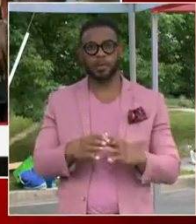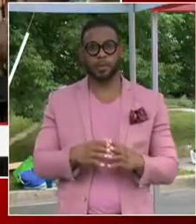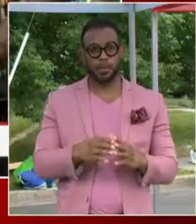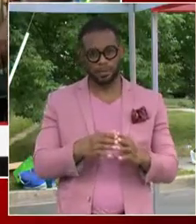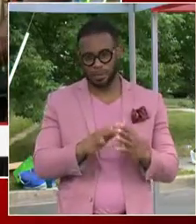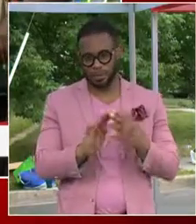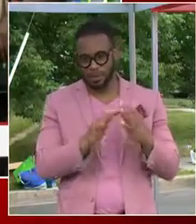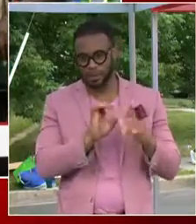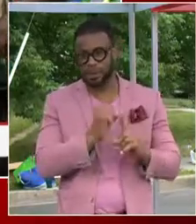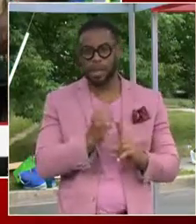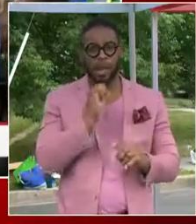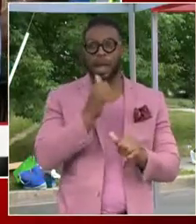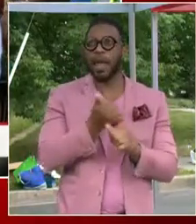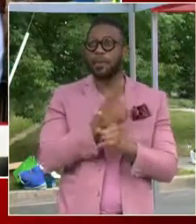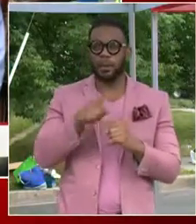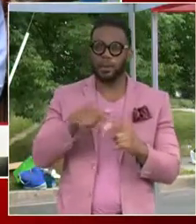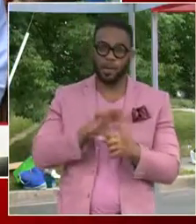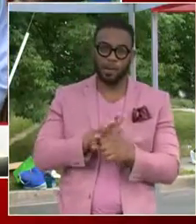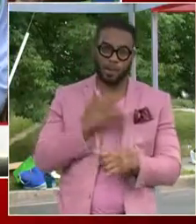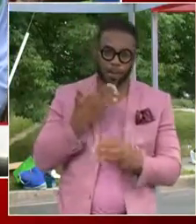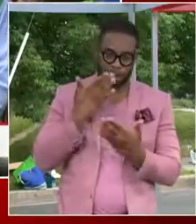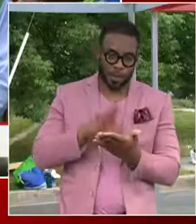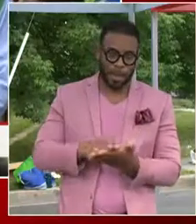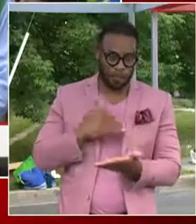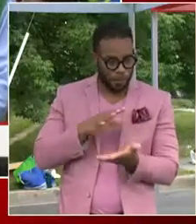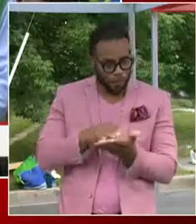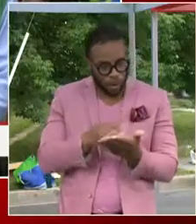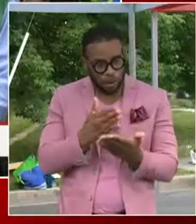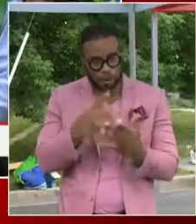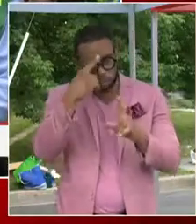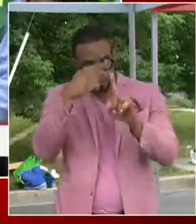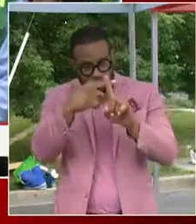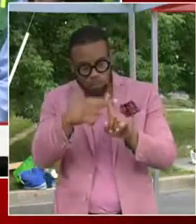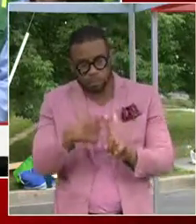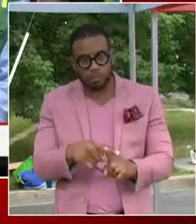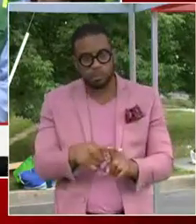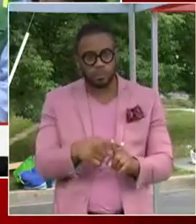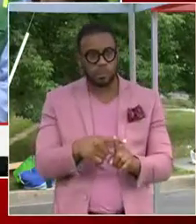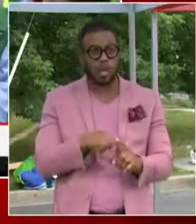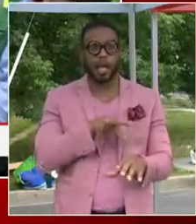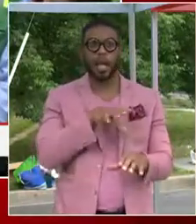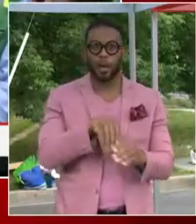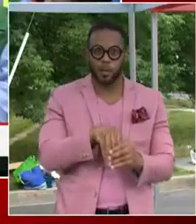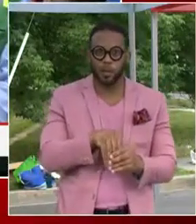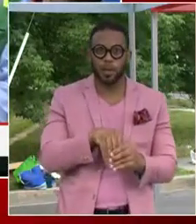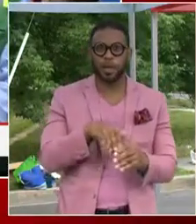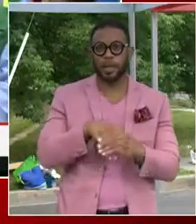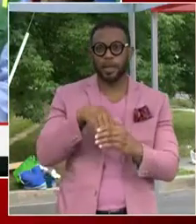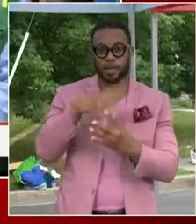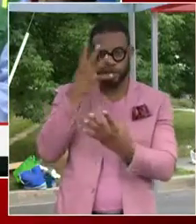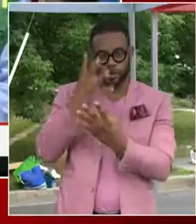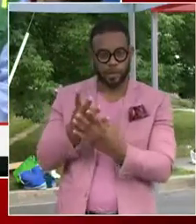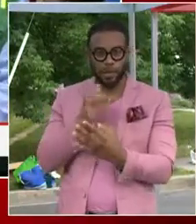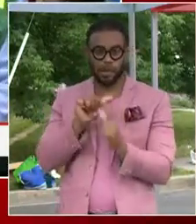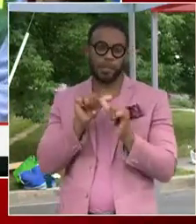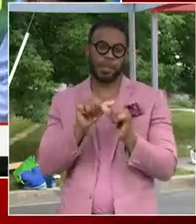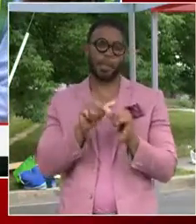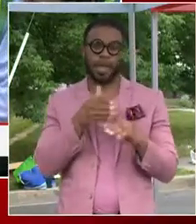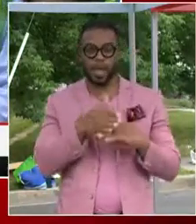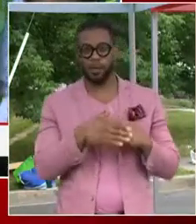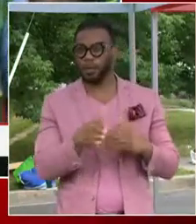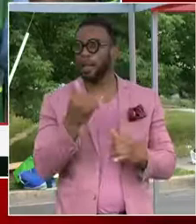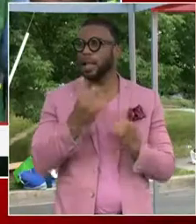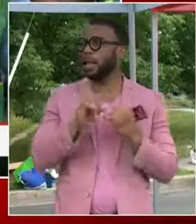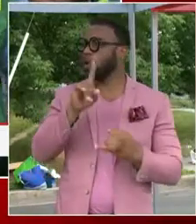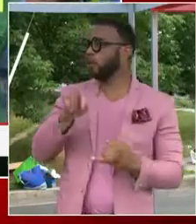not everything about COVID has been bad. We have learned some things, including in corrections, that we'll maintain. Okay,